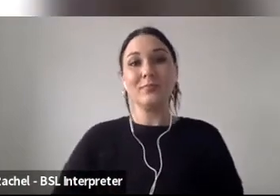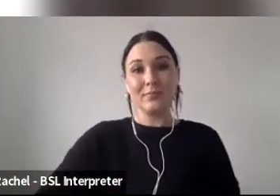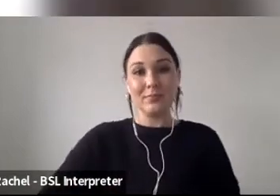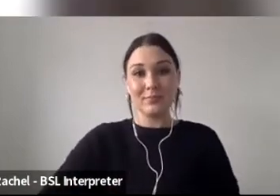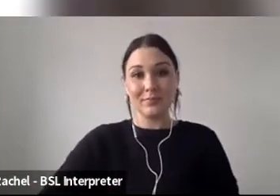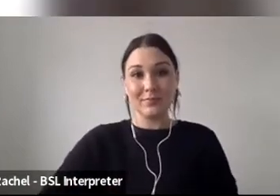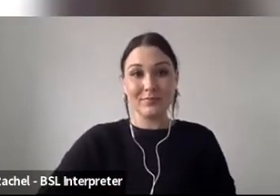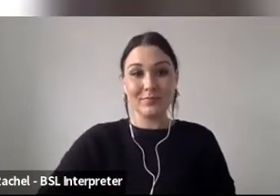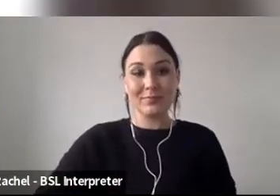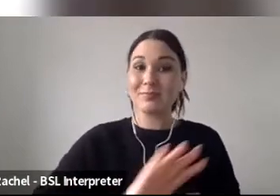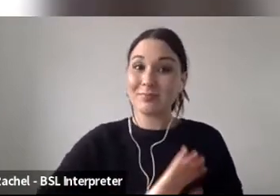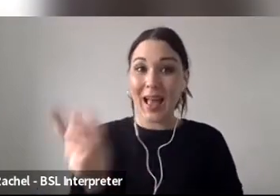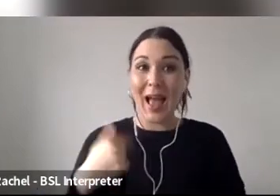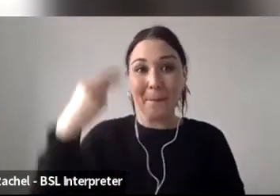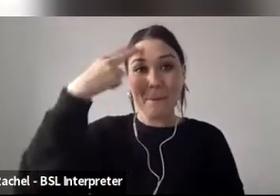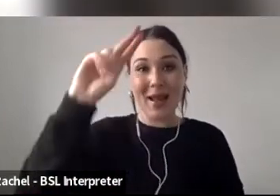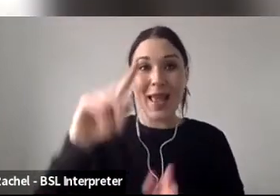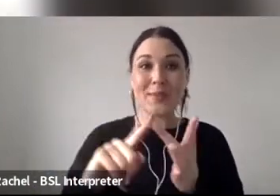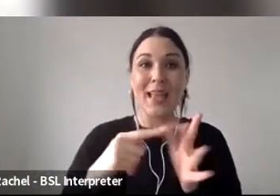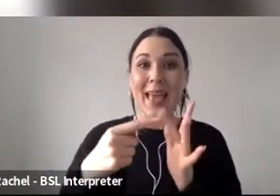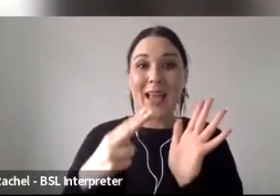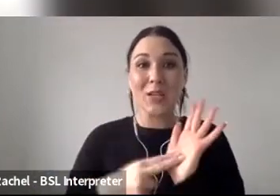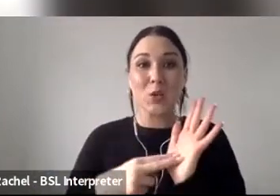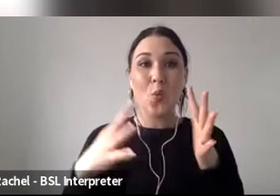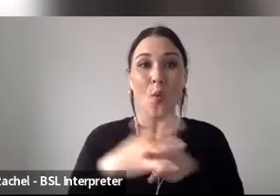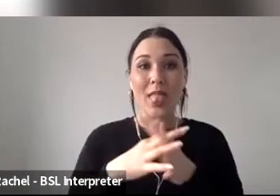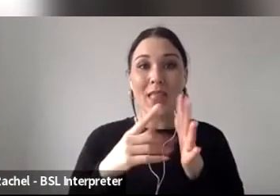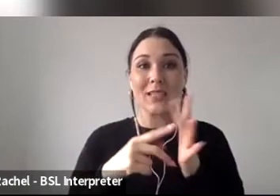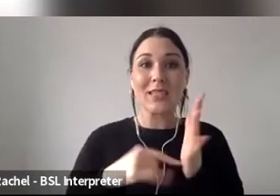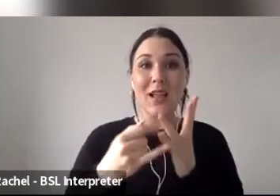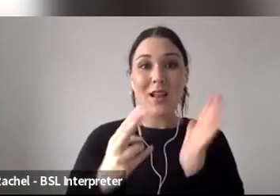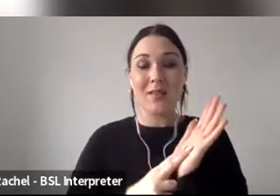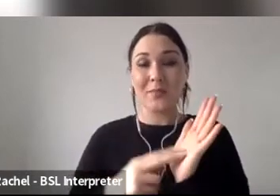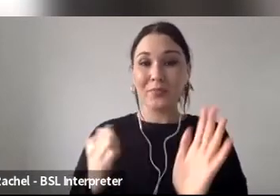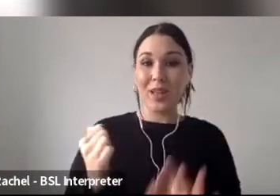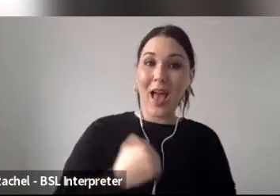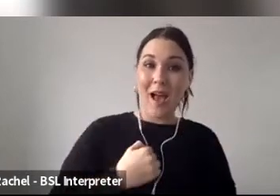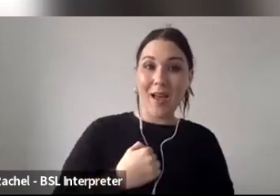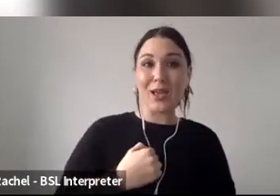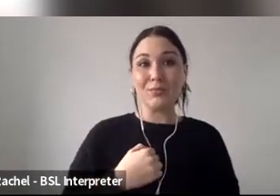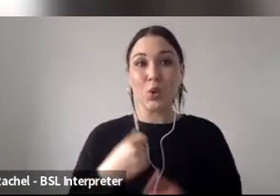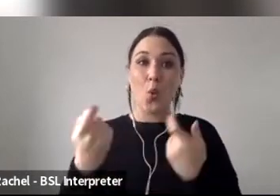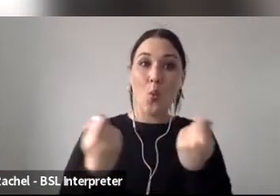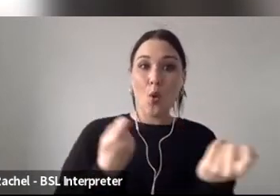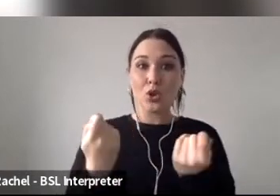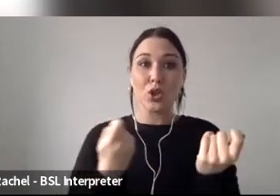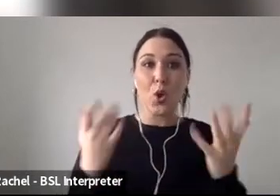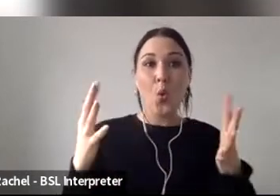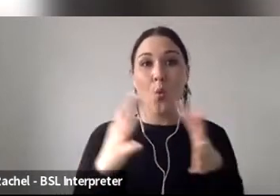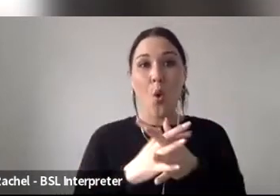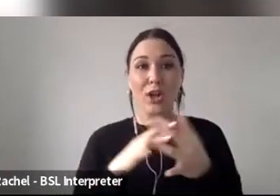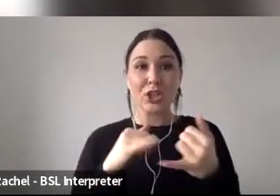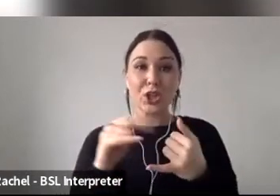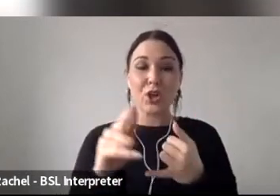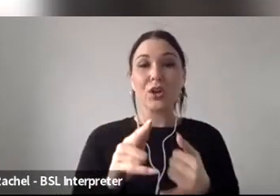Hi everyone. So my name's Ian Wilson. As Annie said, I'm the county coordinator for Warwickshire and for the